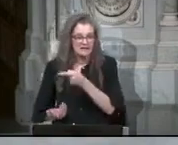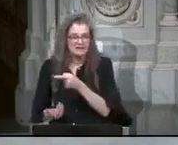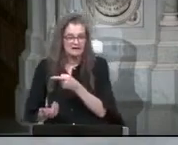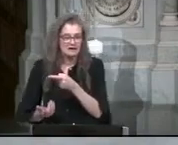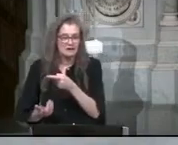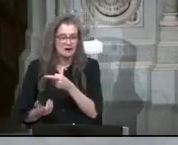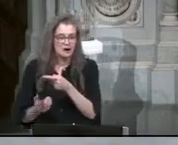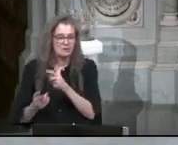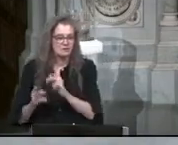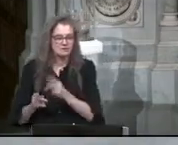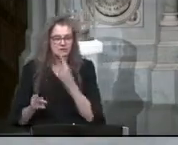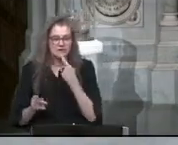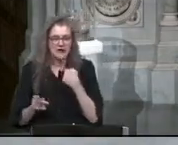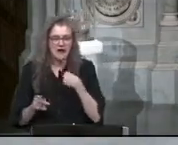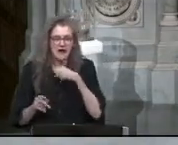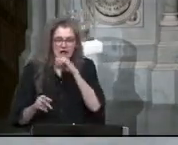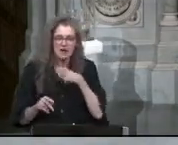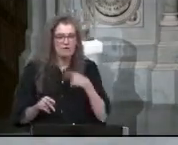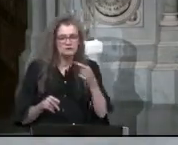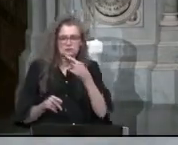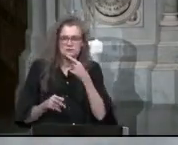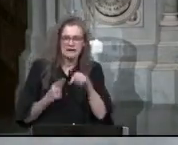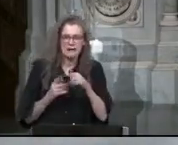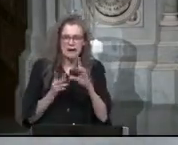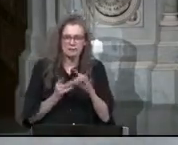something. You say,